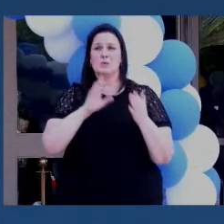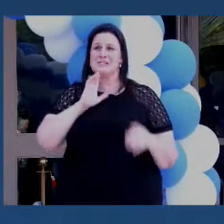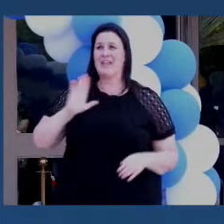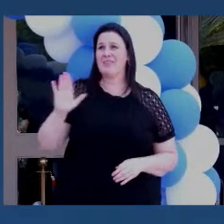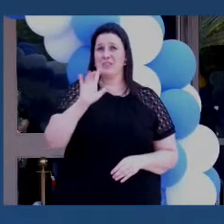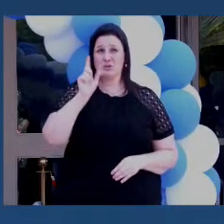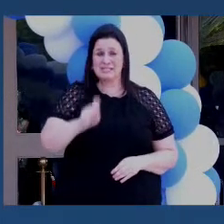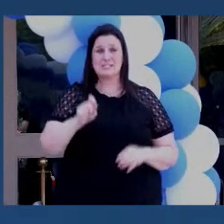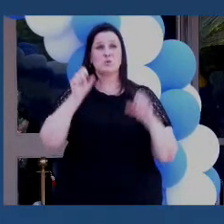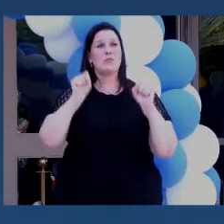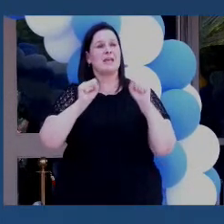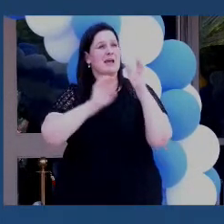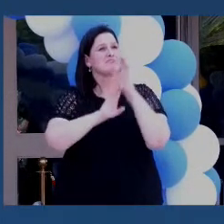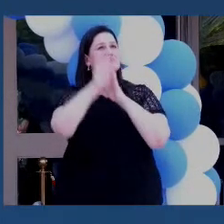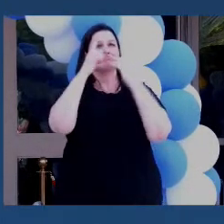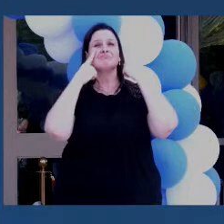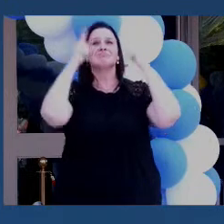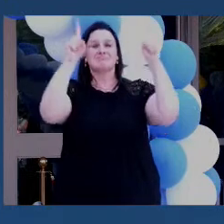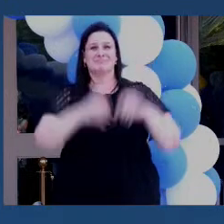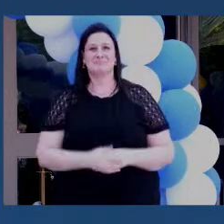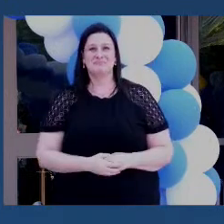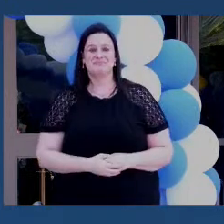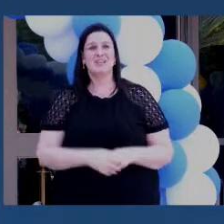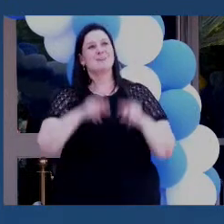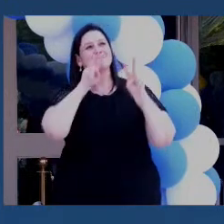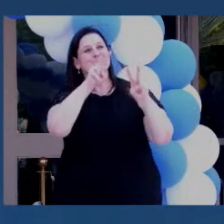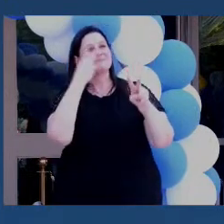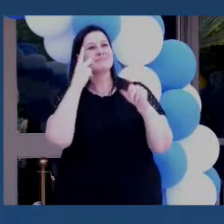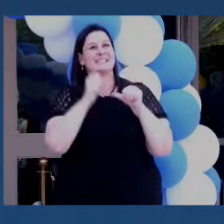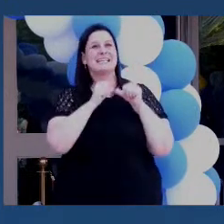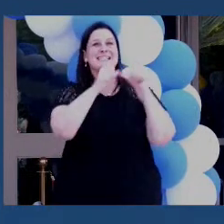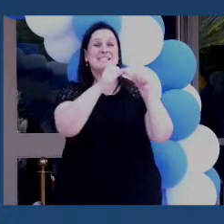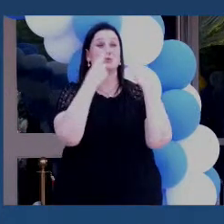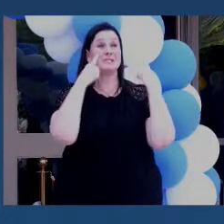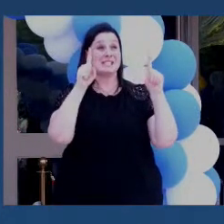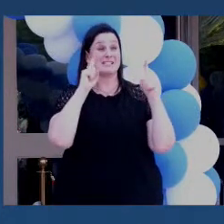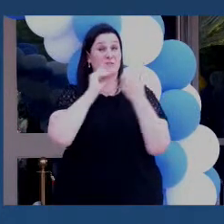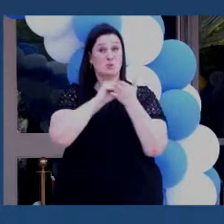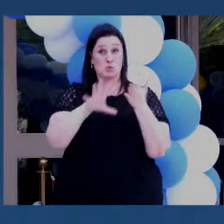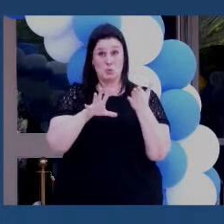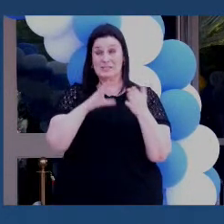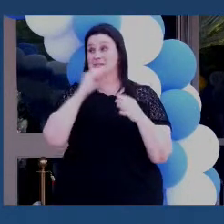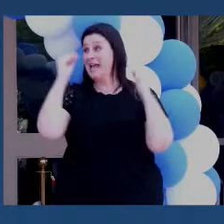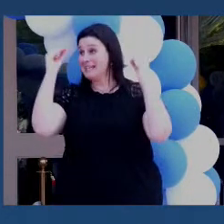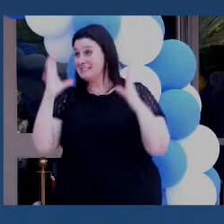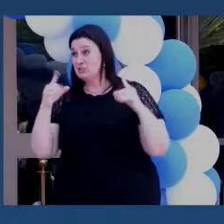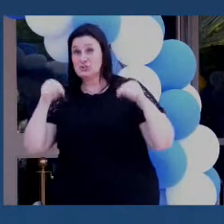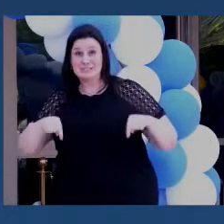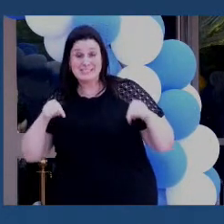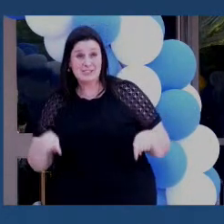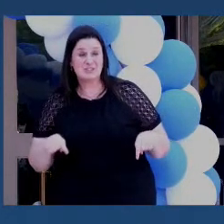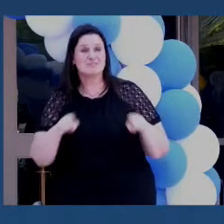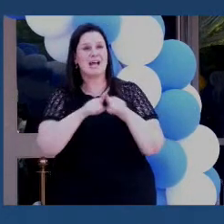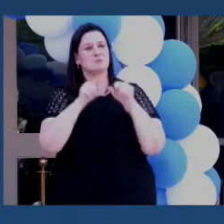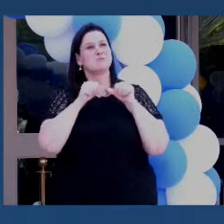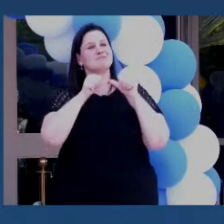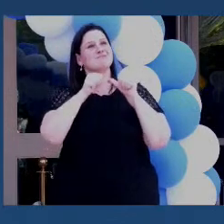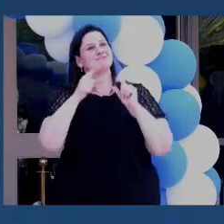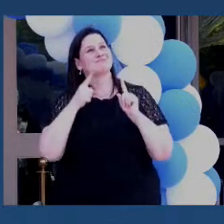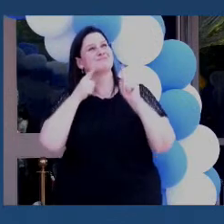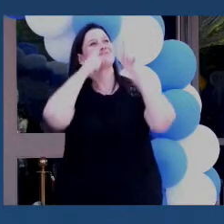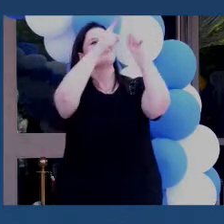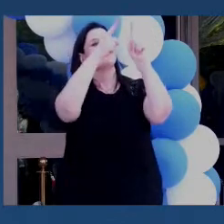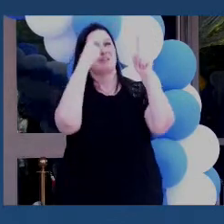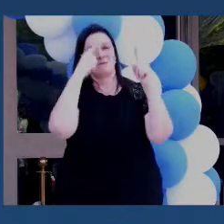to take flight. I look forward to seeing the continued success of our students and teachers as we pursue our goal